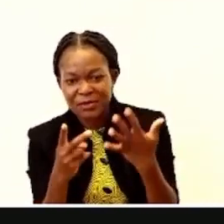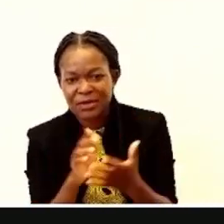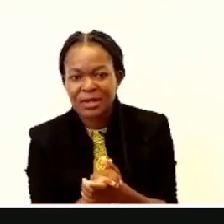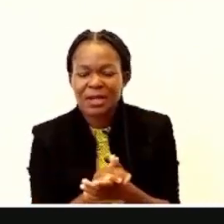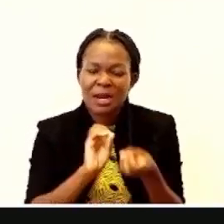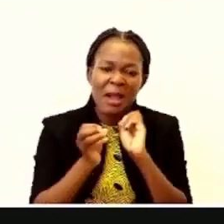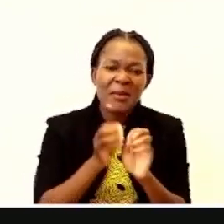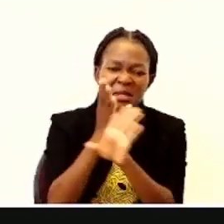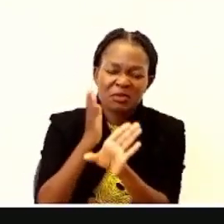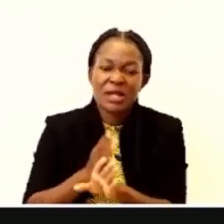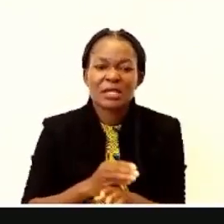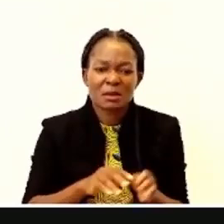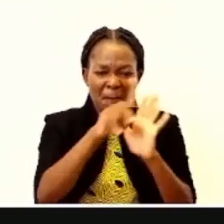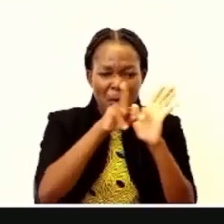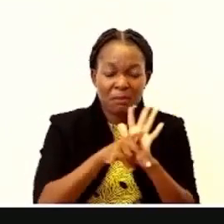Protocol,